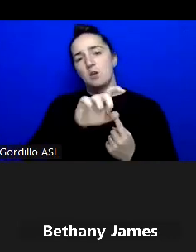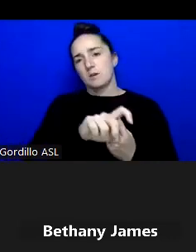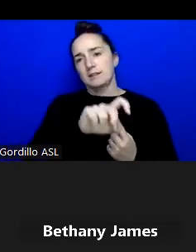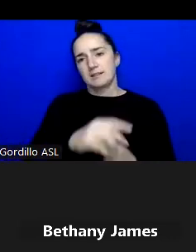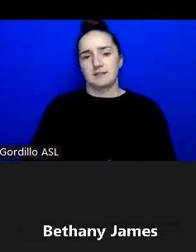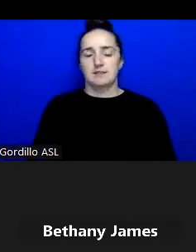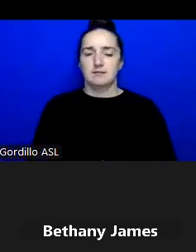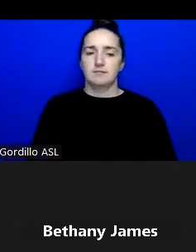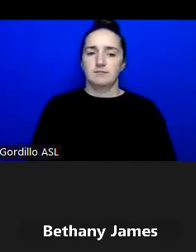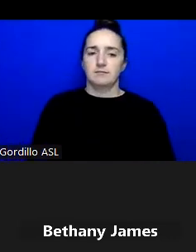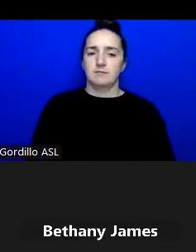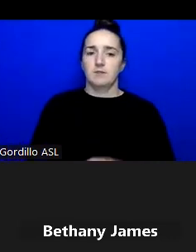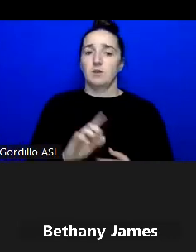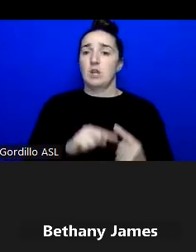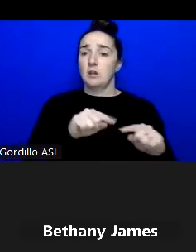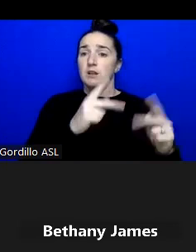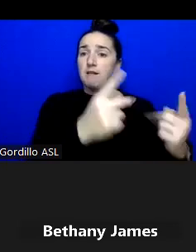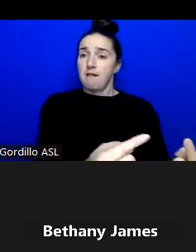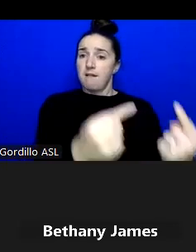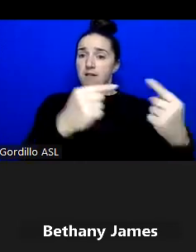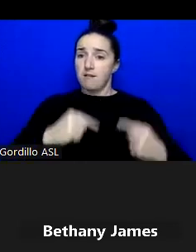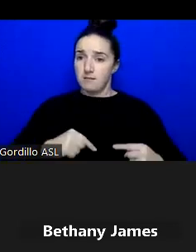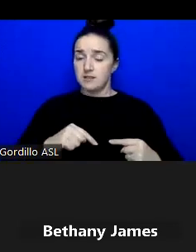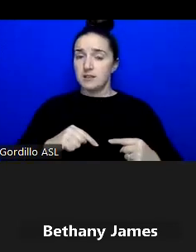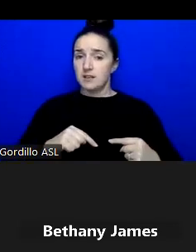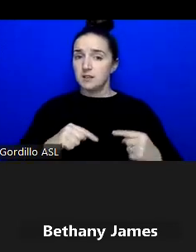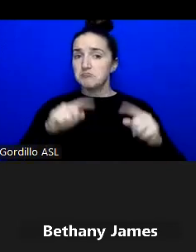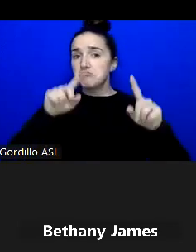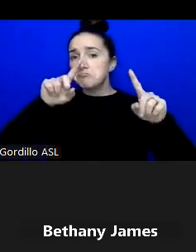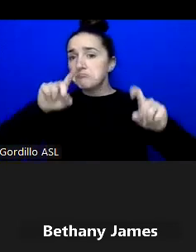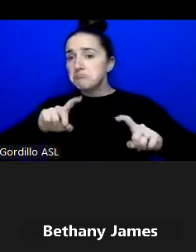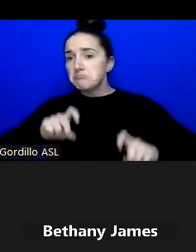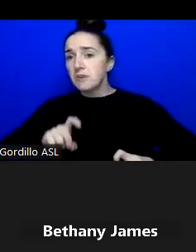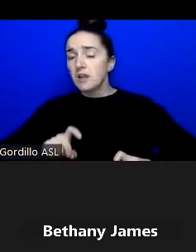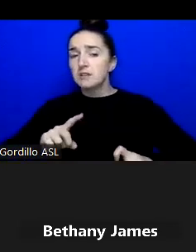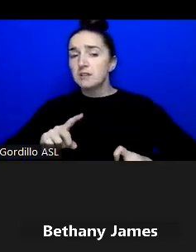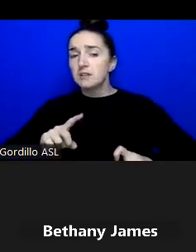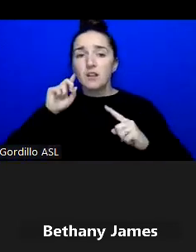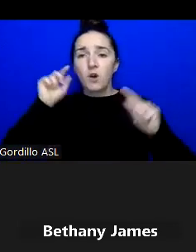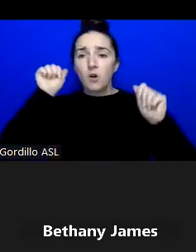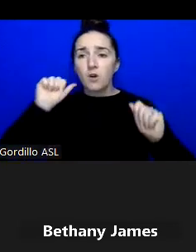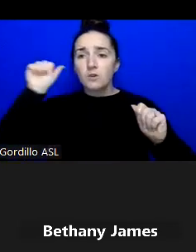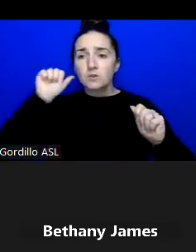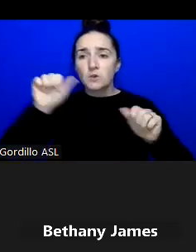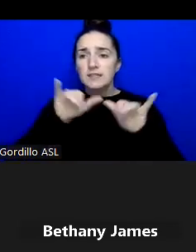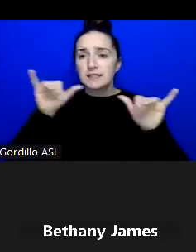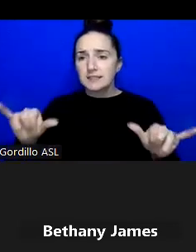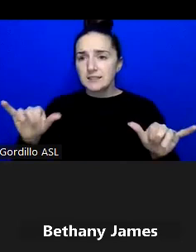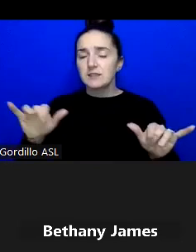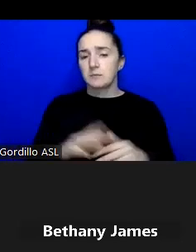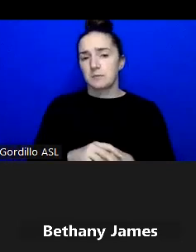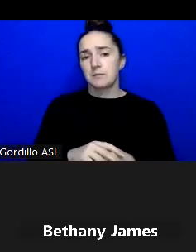coming in to assess what's going on with the auditory system, there are things that we're going to dig into a little bit more